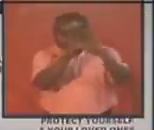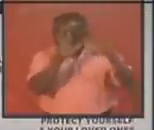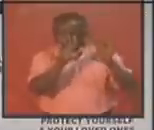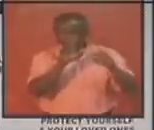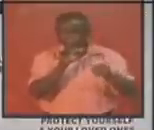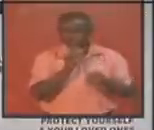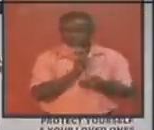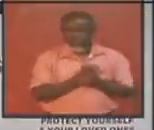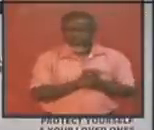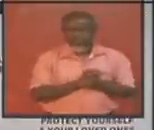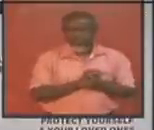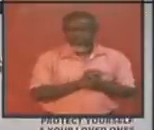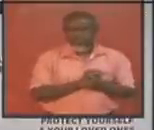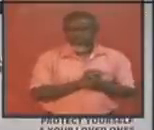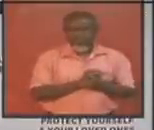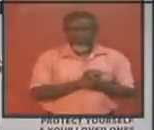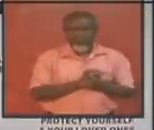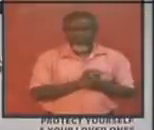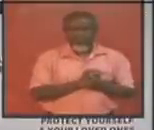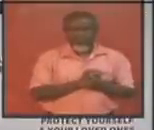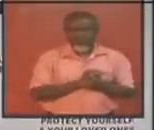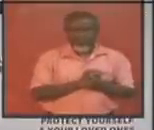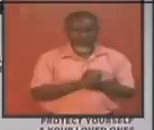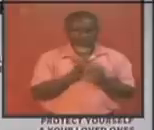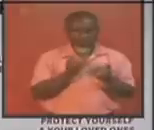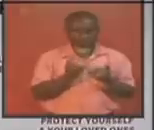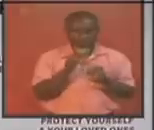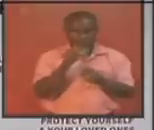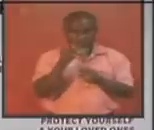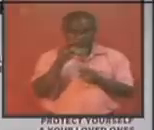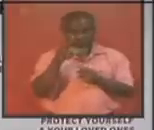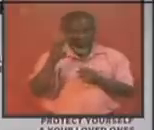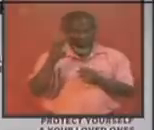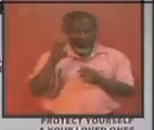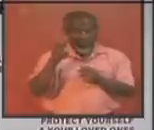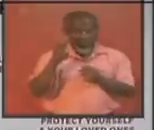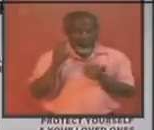Thank you very much. And a follow-up question from TV6 now, please.